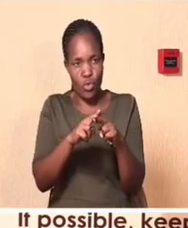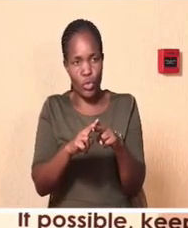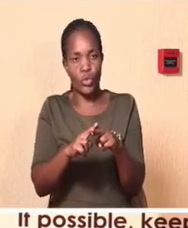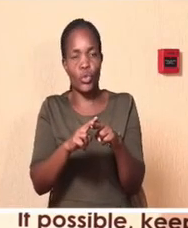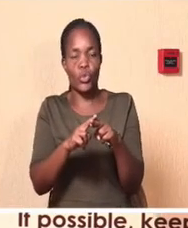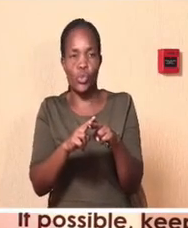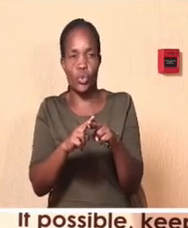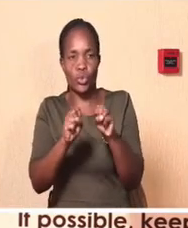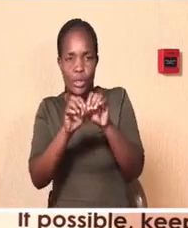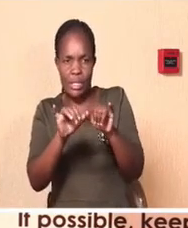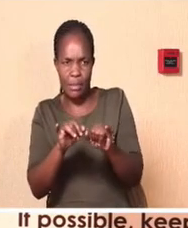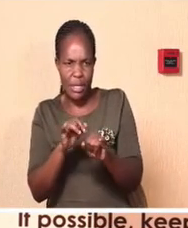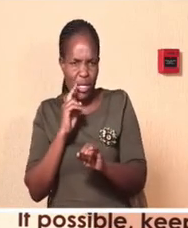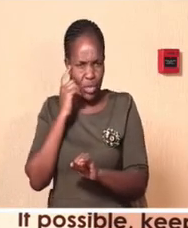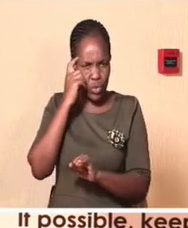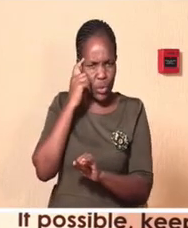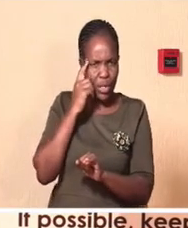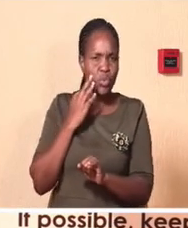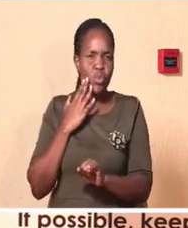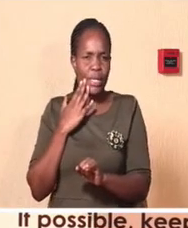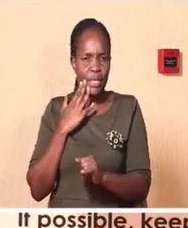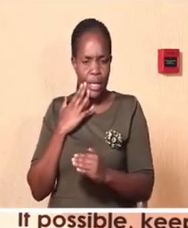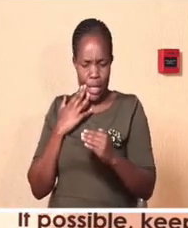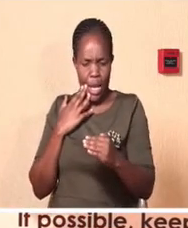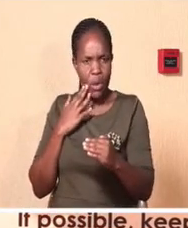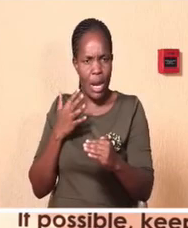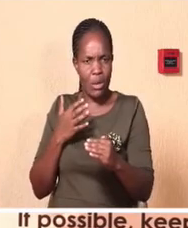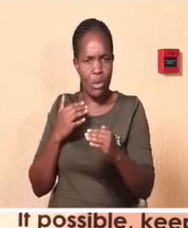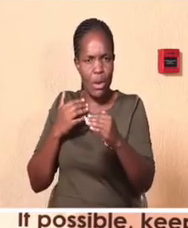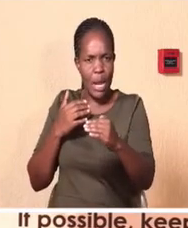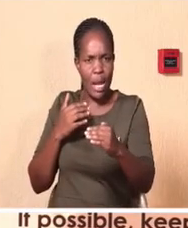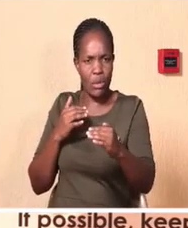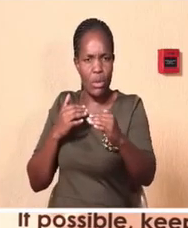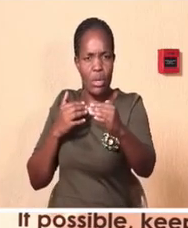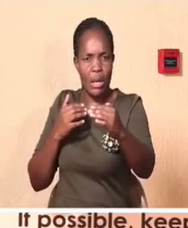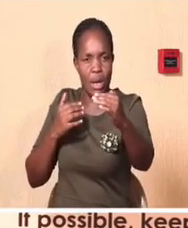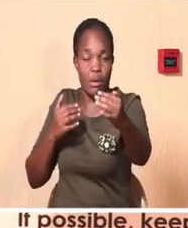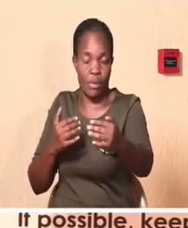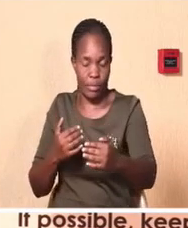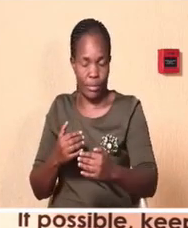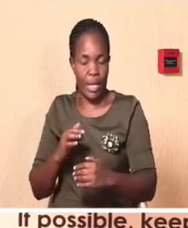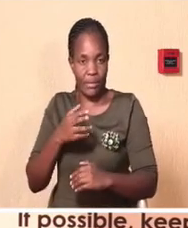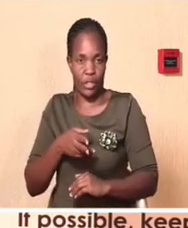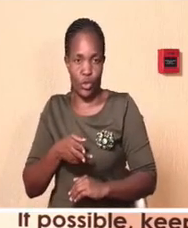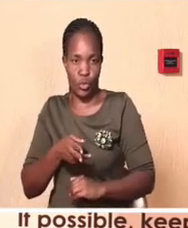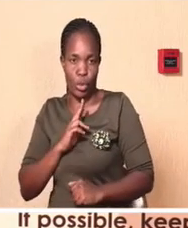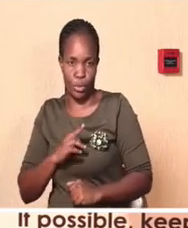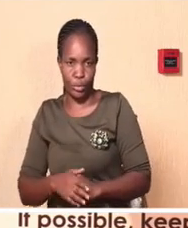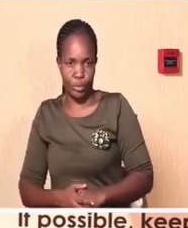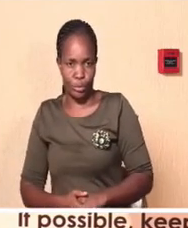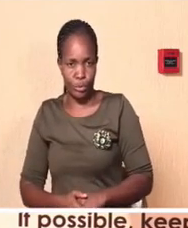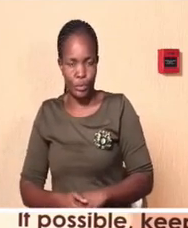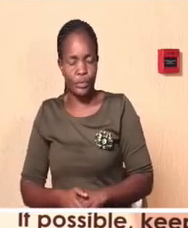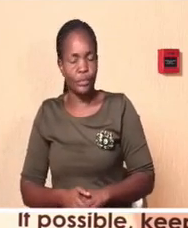predict when you get to where, and secondly, the response. So,